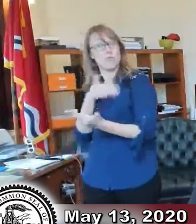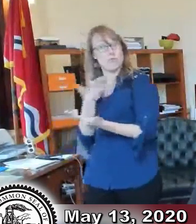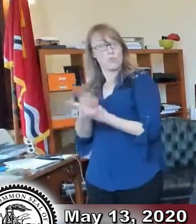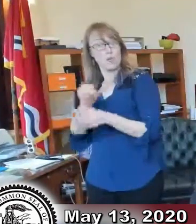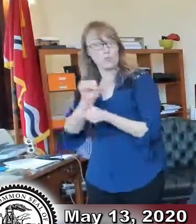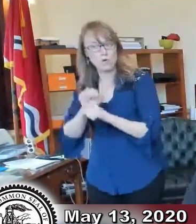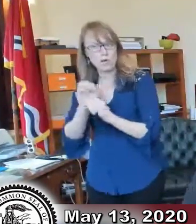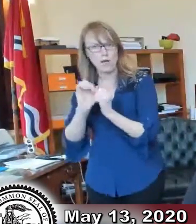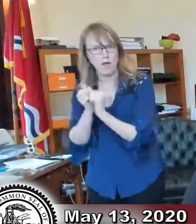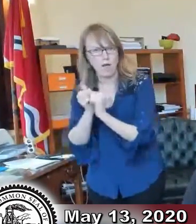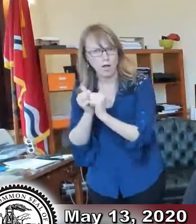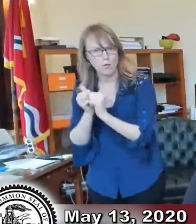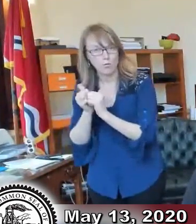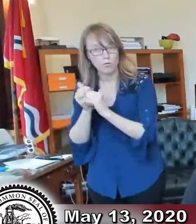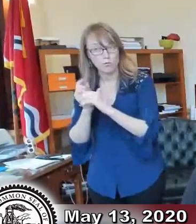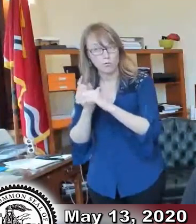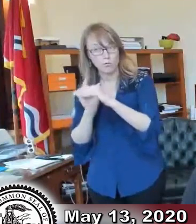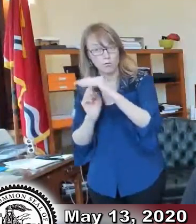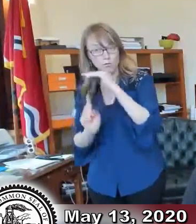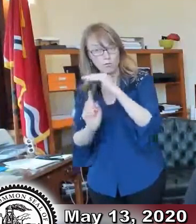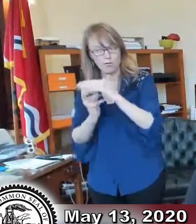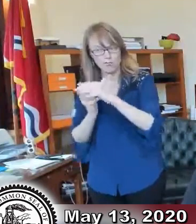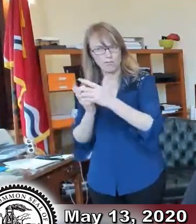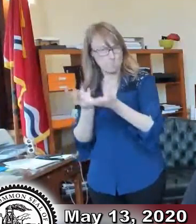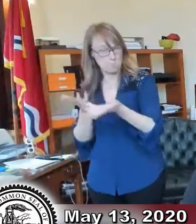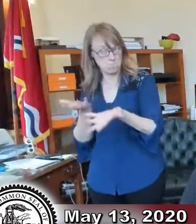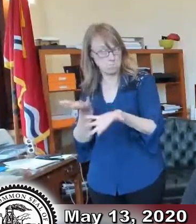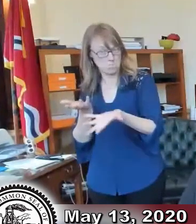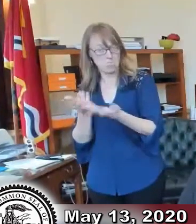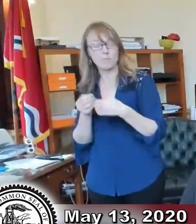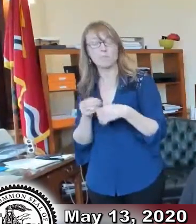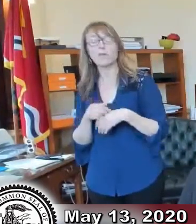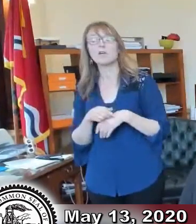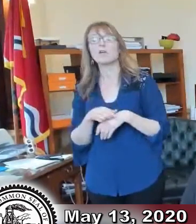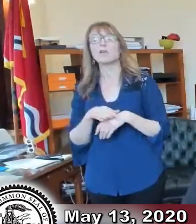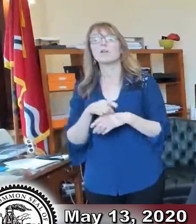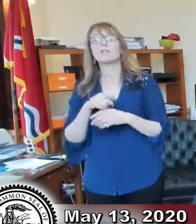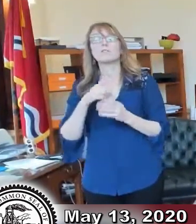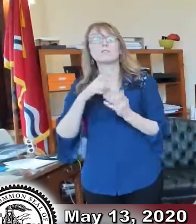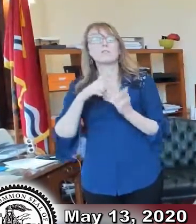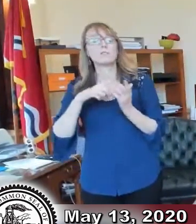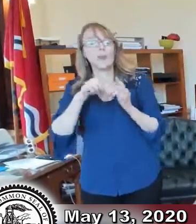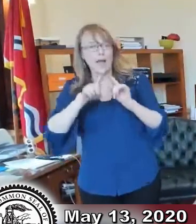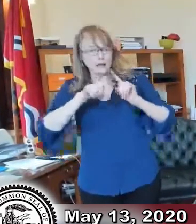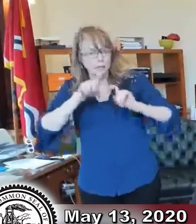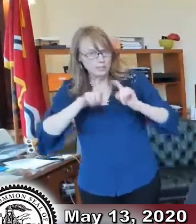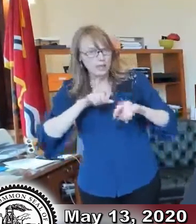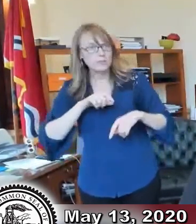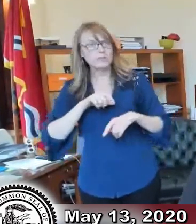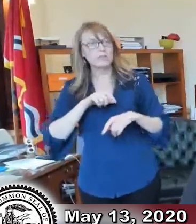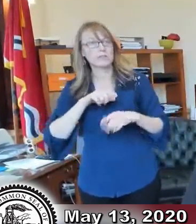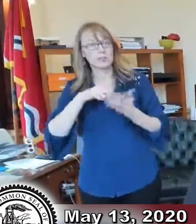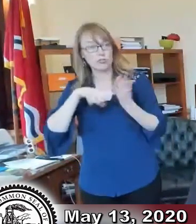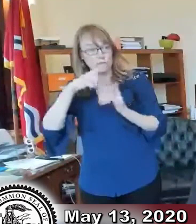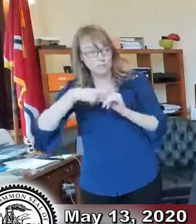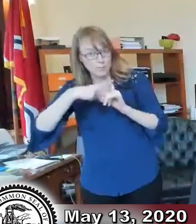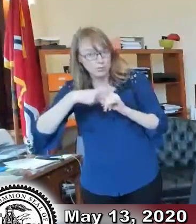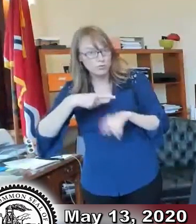getting ready, when you're opening your restaurant? Screen folks, temperature check, ask them questions,